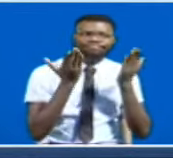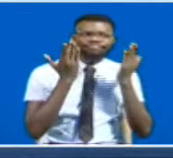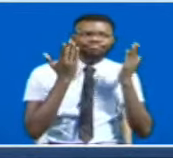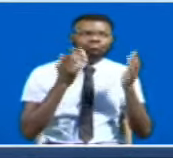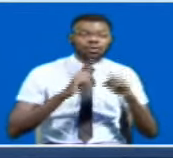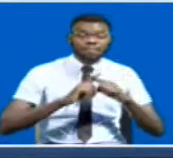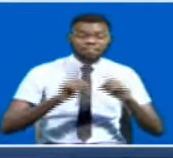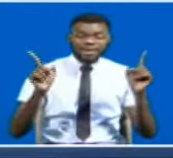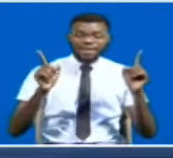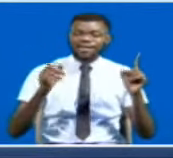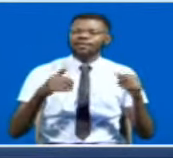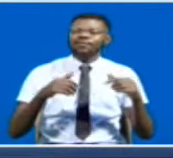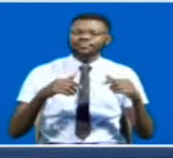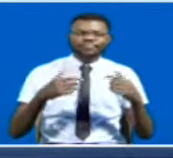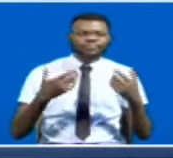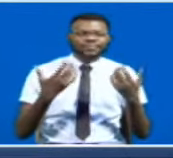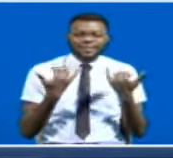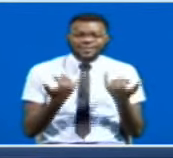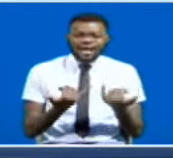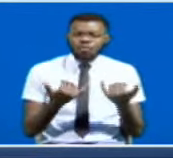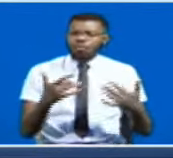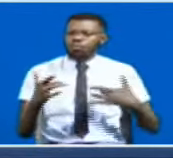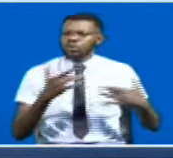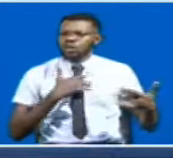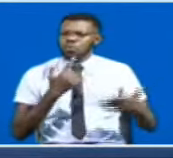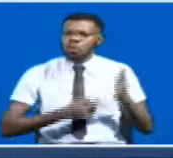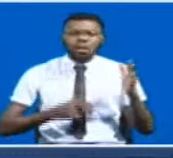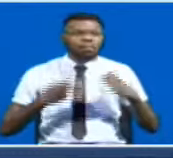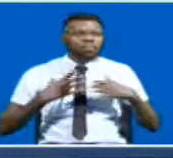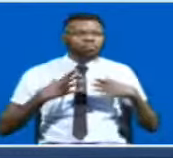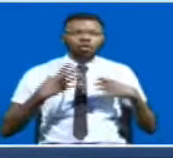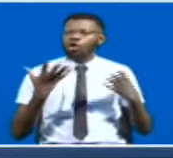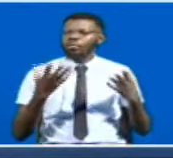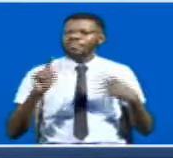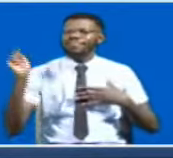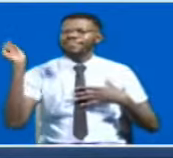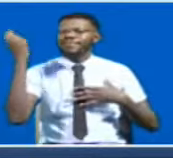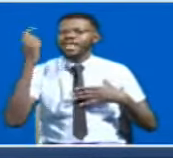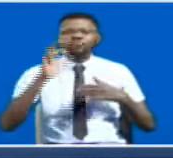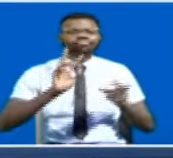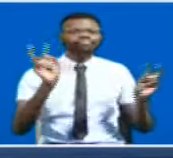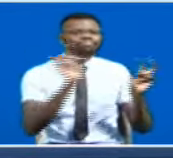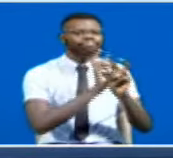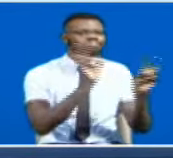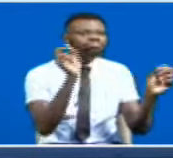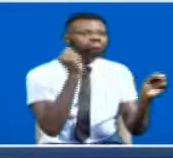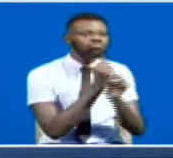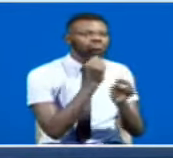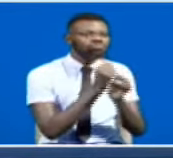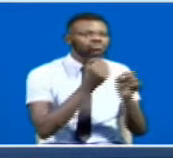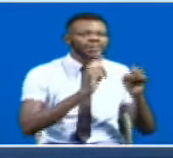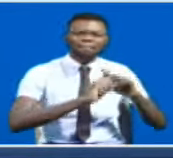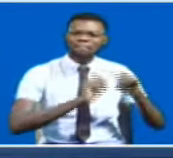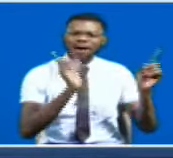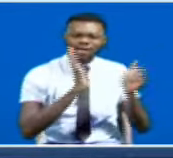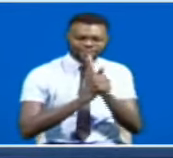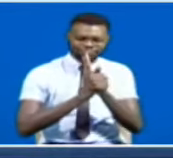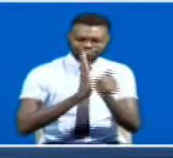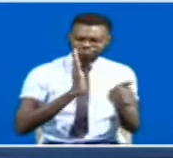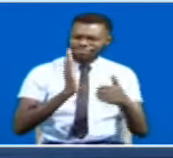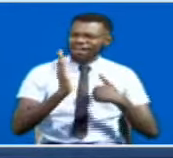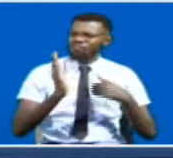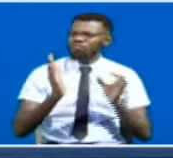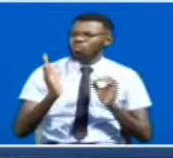stakeholders, including employment agents, is that Kenyans seeking jobs lack the critical education to be productive in the